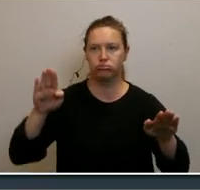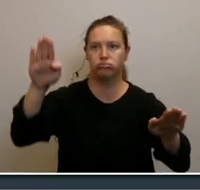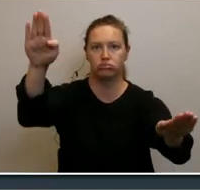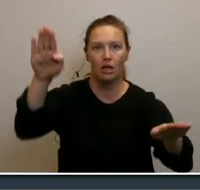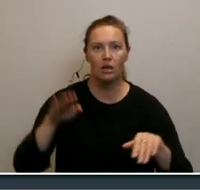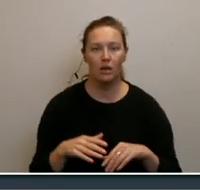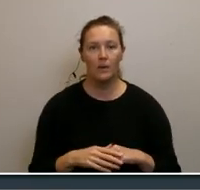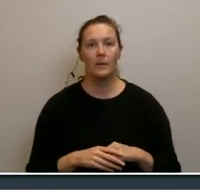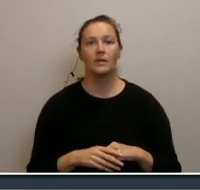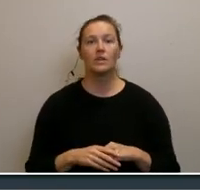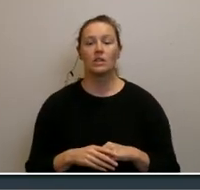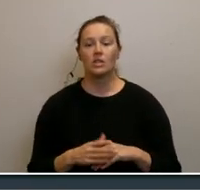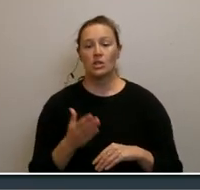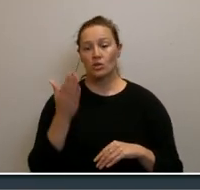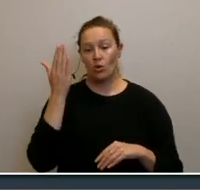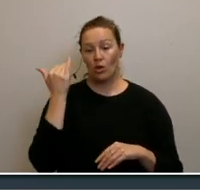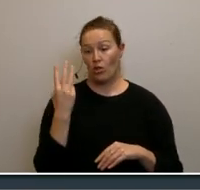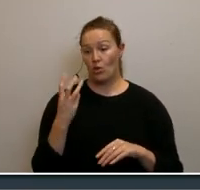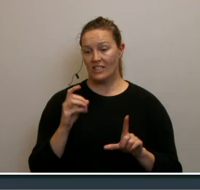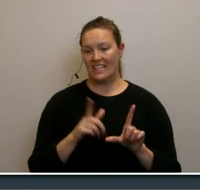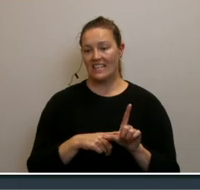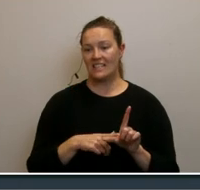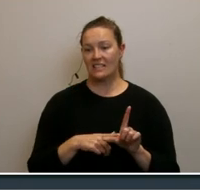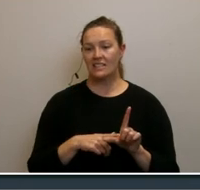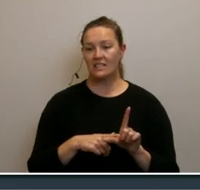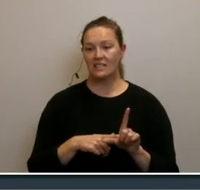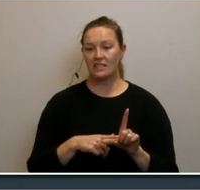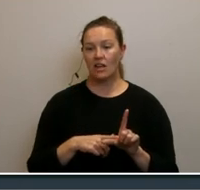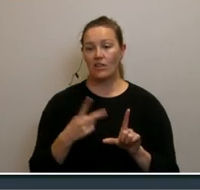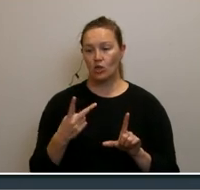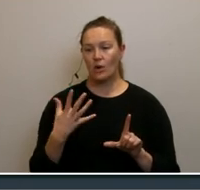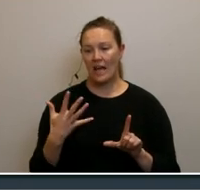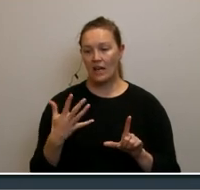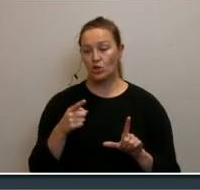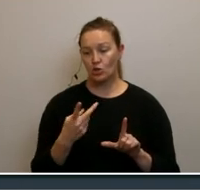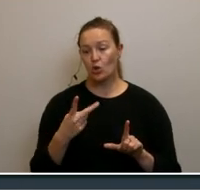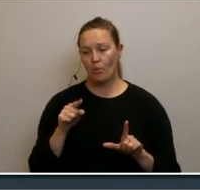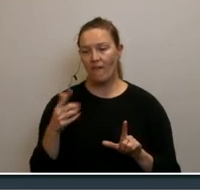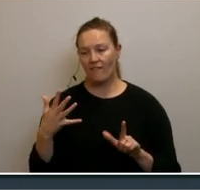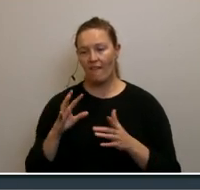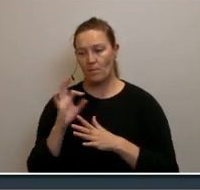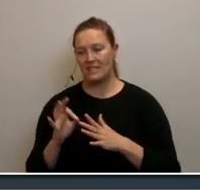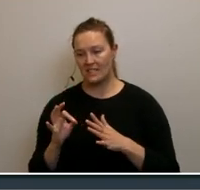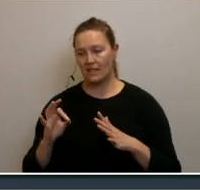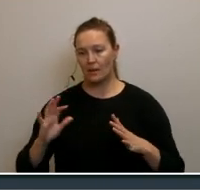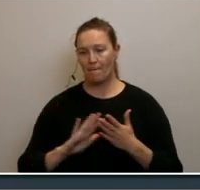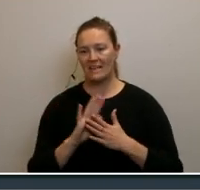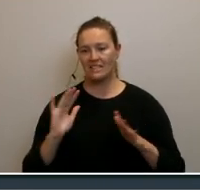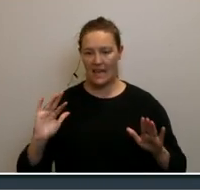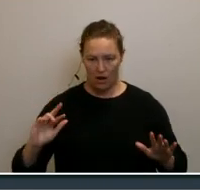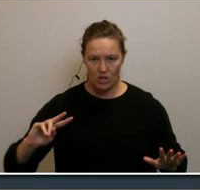So over the last 30 years, the compounding effect of that 2.5% has effectively seen the doubling of